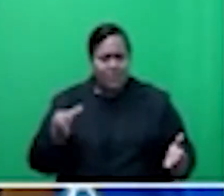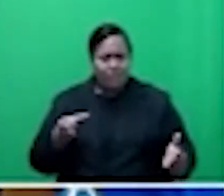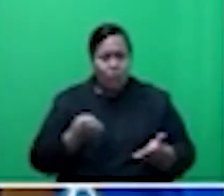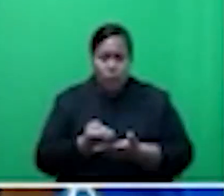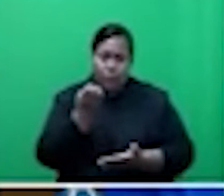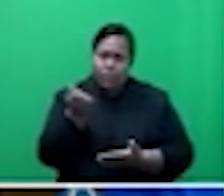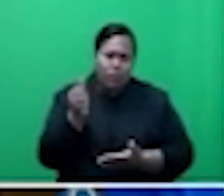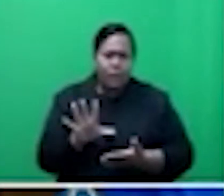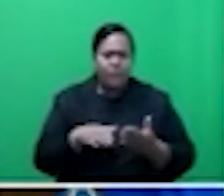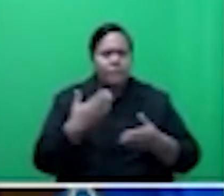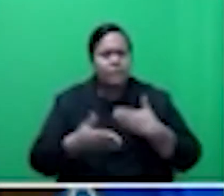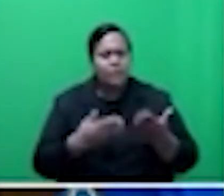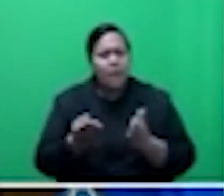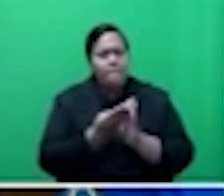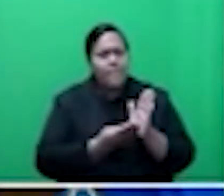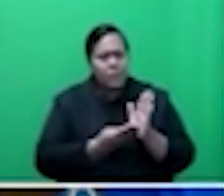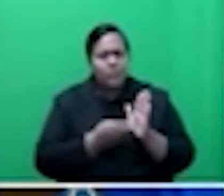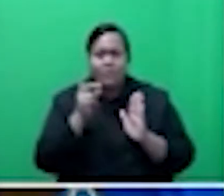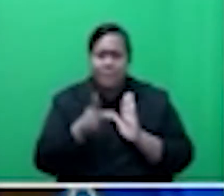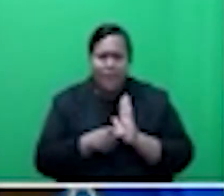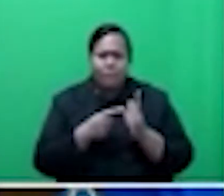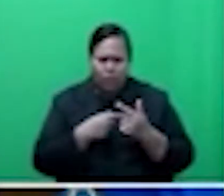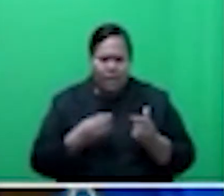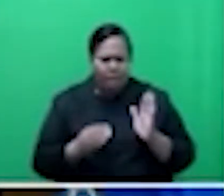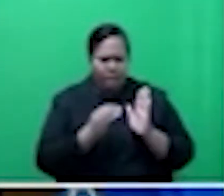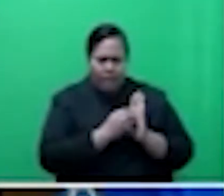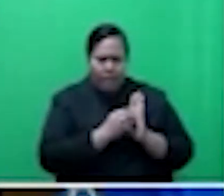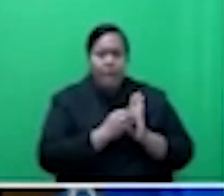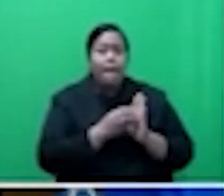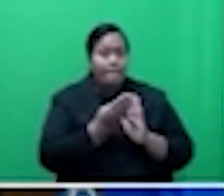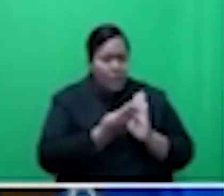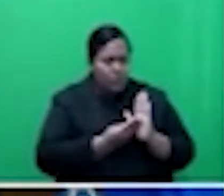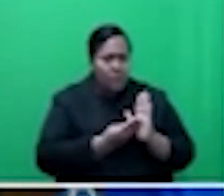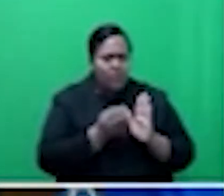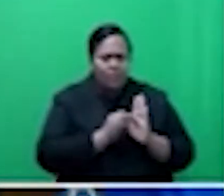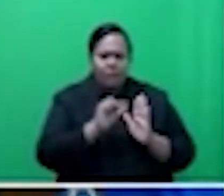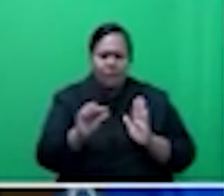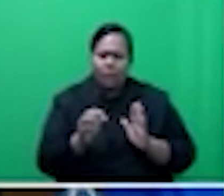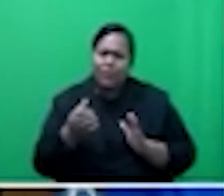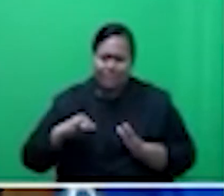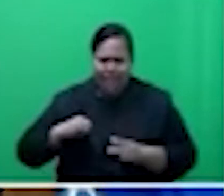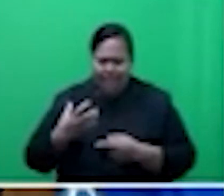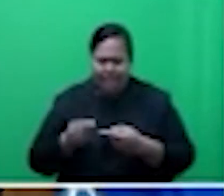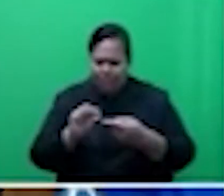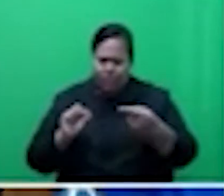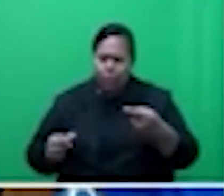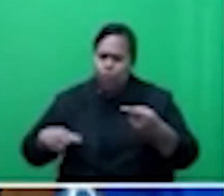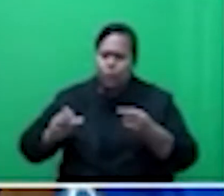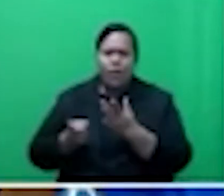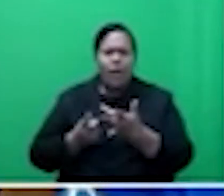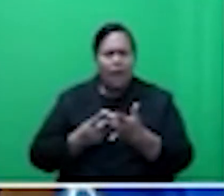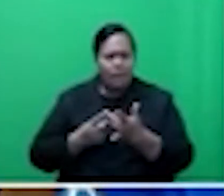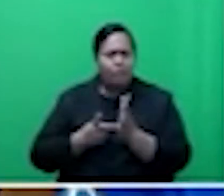has been utilized. Sometimes we have budget certain amount and we commission more projects. Other times we commission a certain amount,